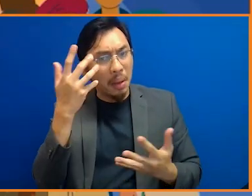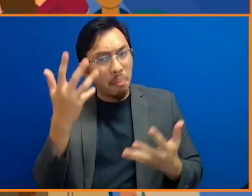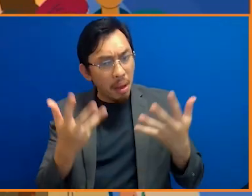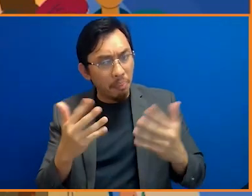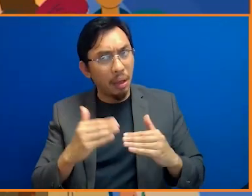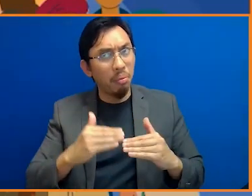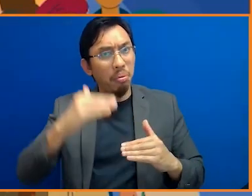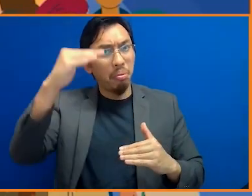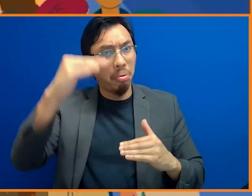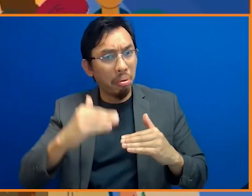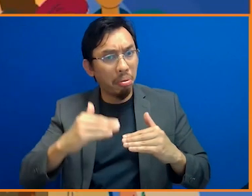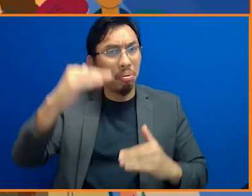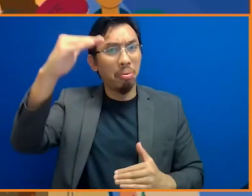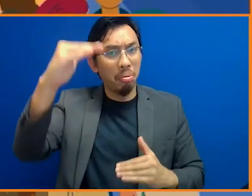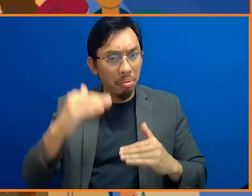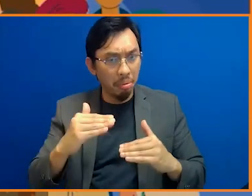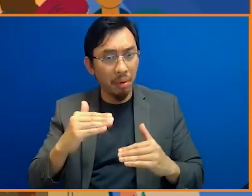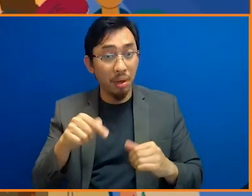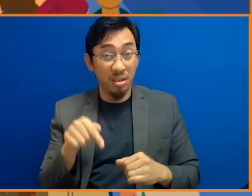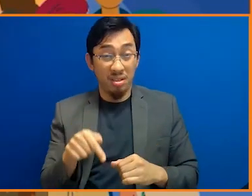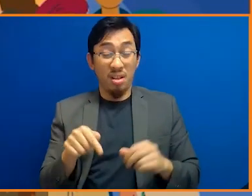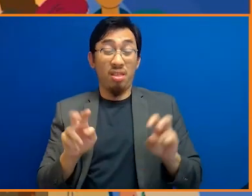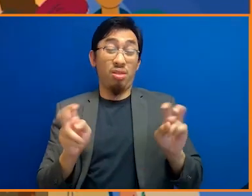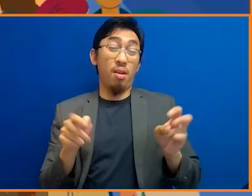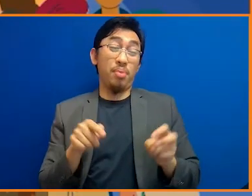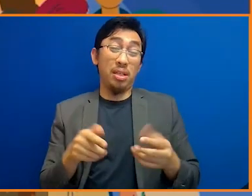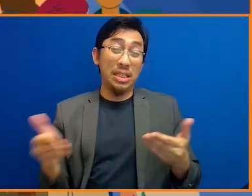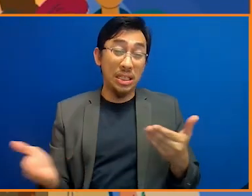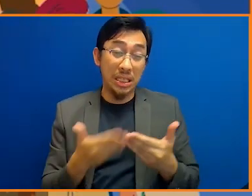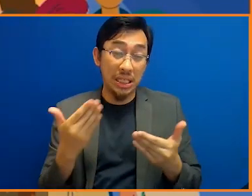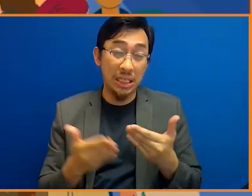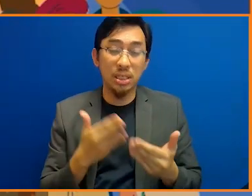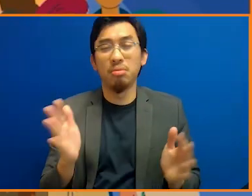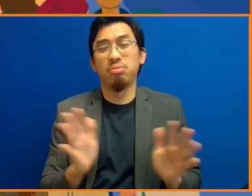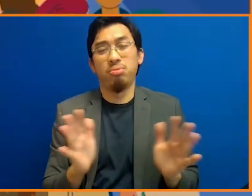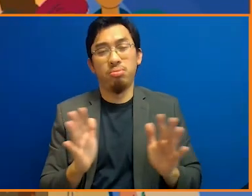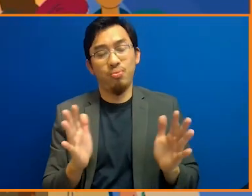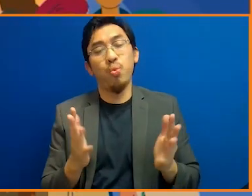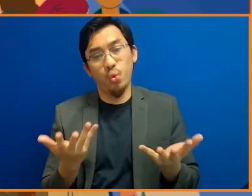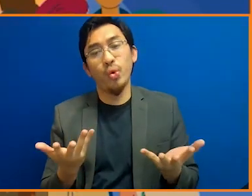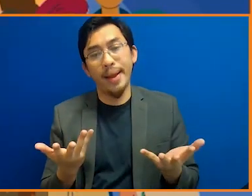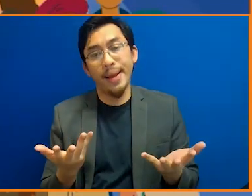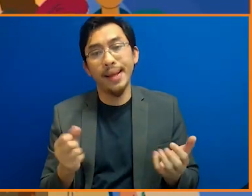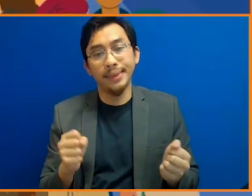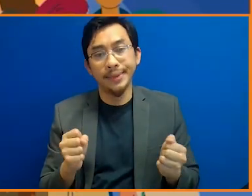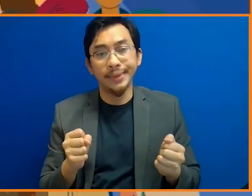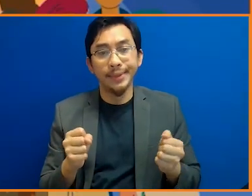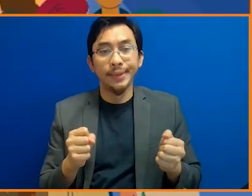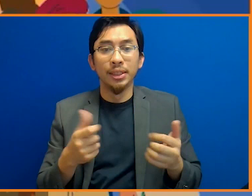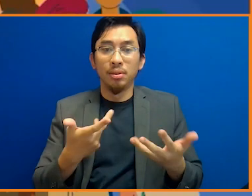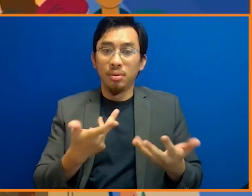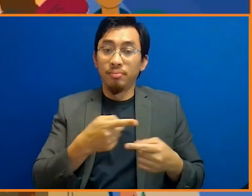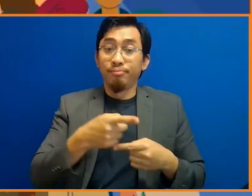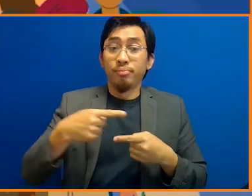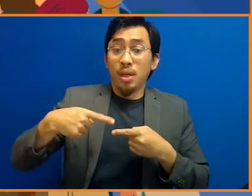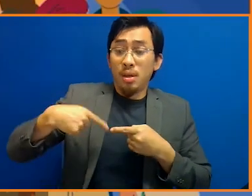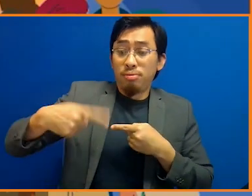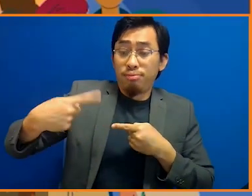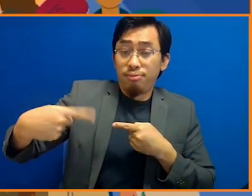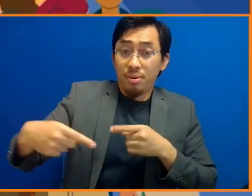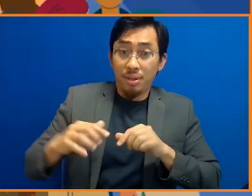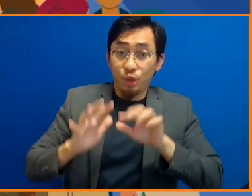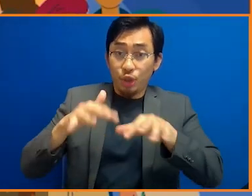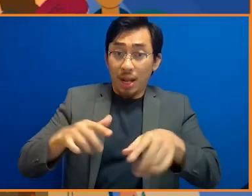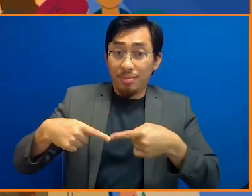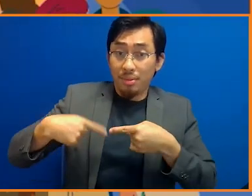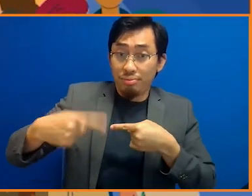by considering also the sea level rise, but still it's not the easy topic. But this again the way that okay,